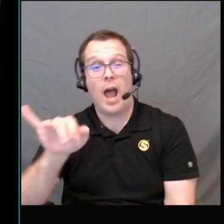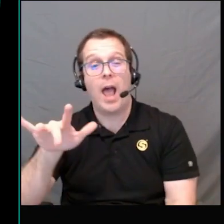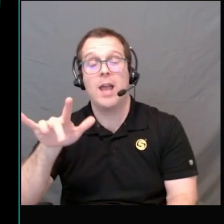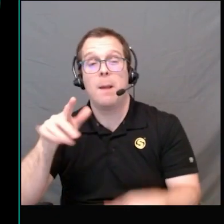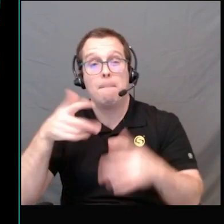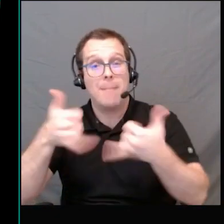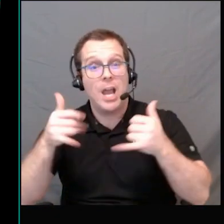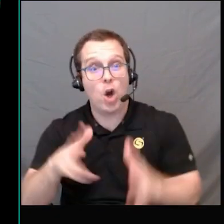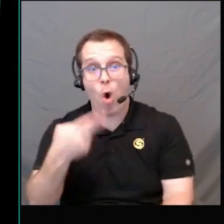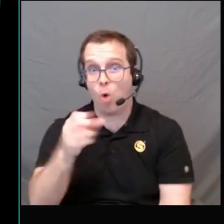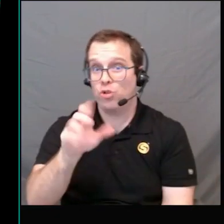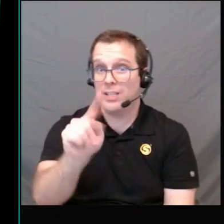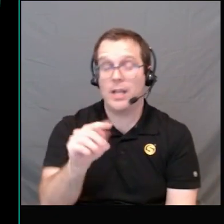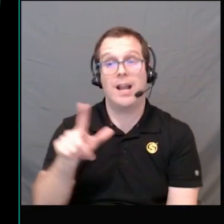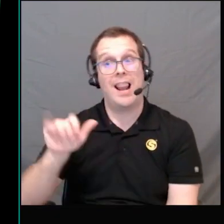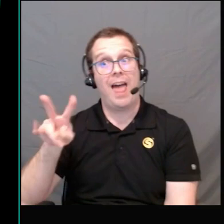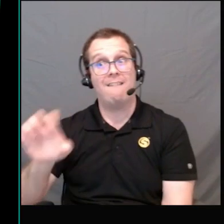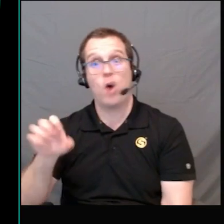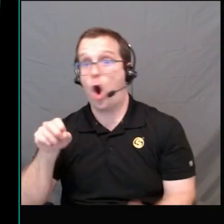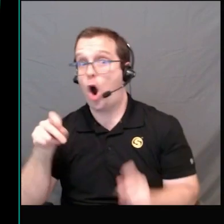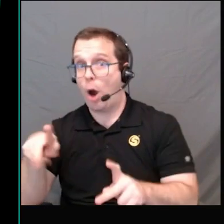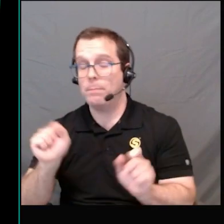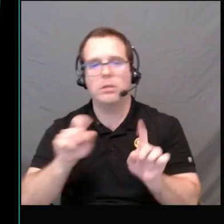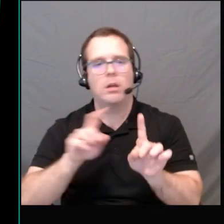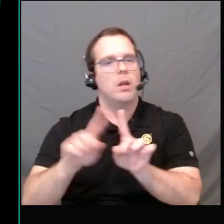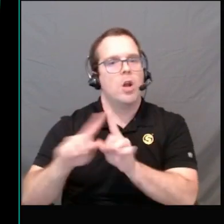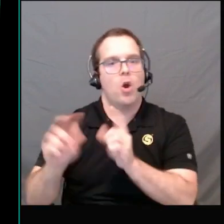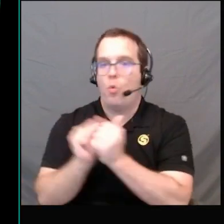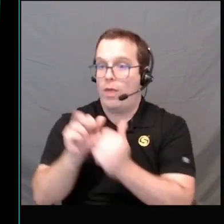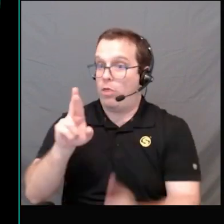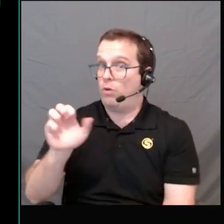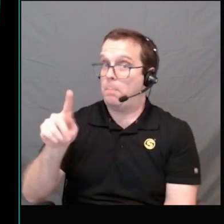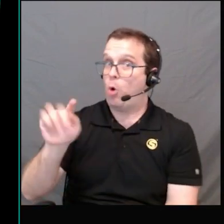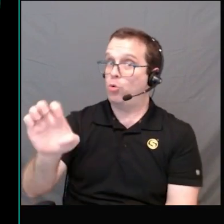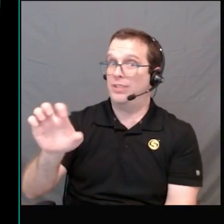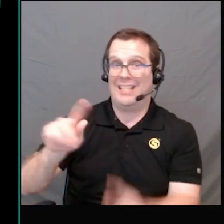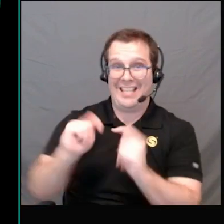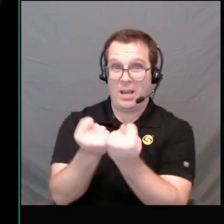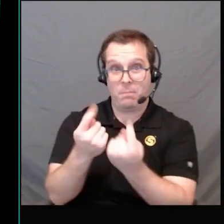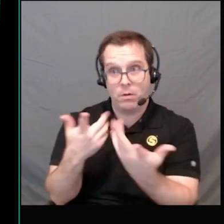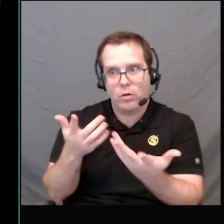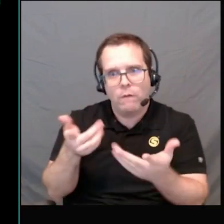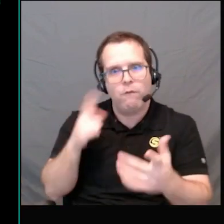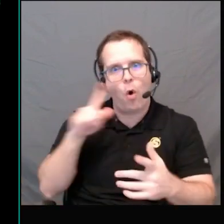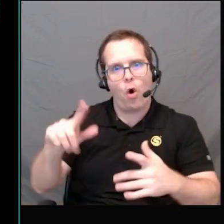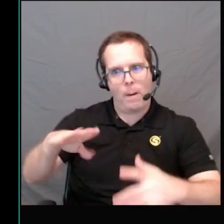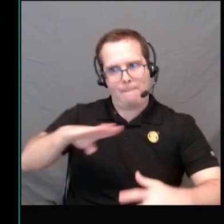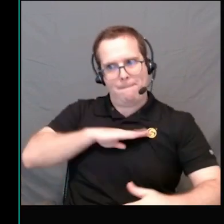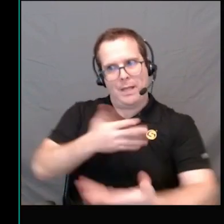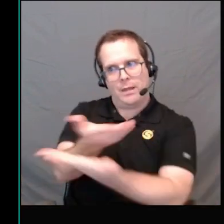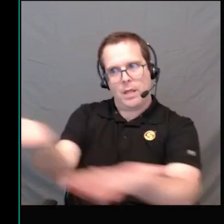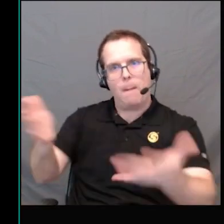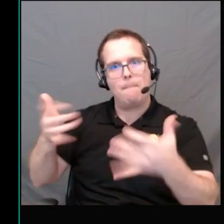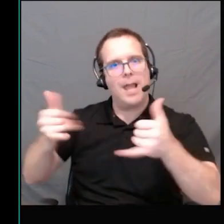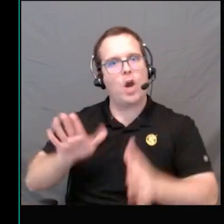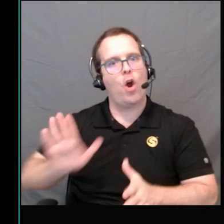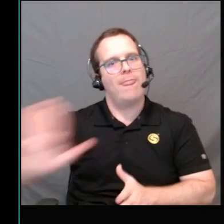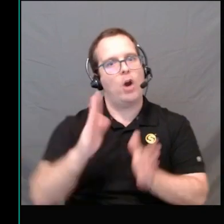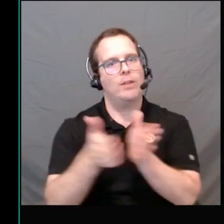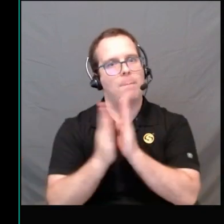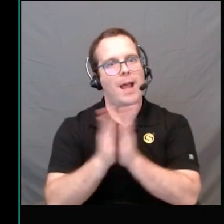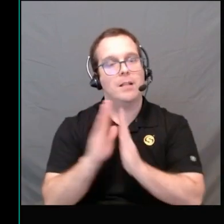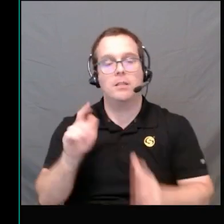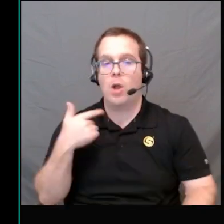these things with remote teams amidst an unprecedented surge of player demand depended on Azure. Azure is production ready and